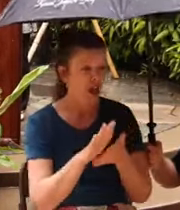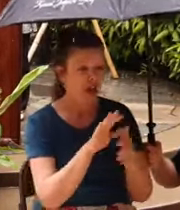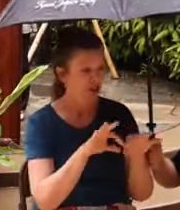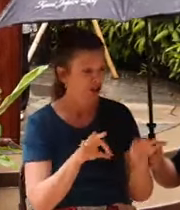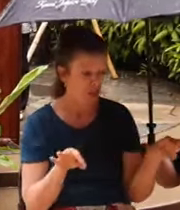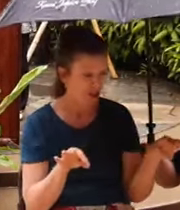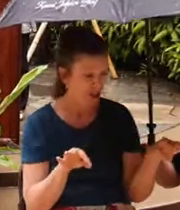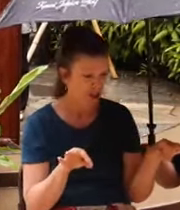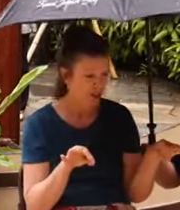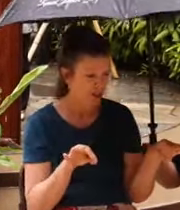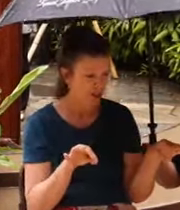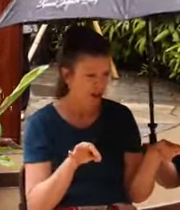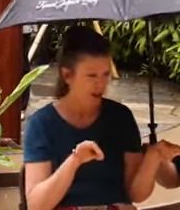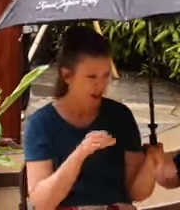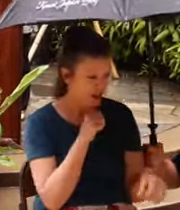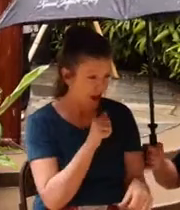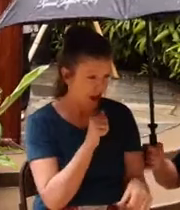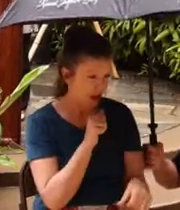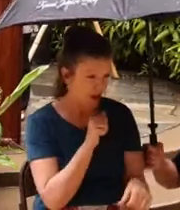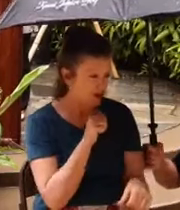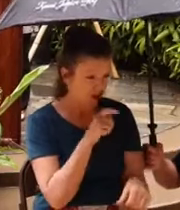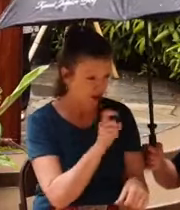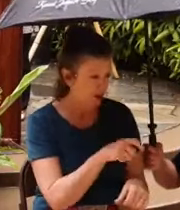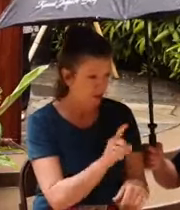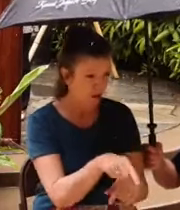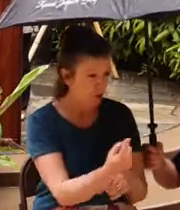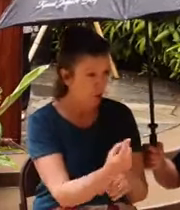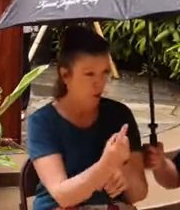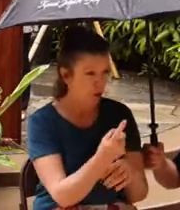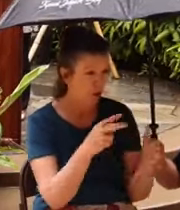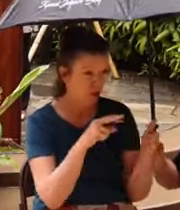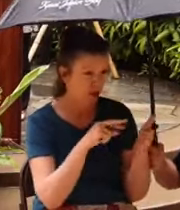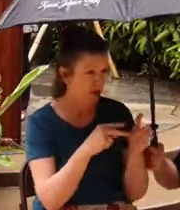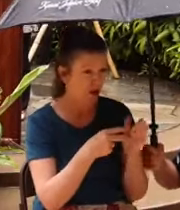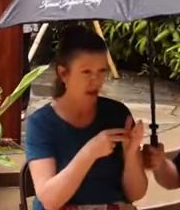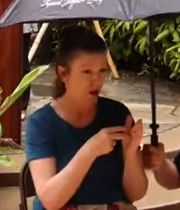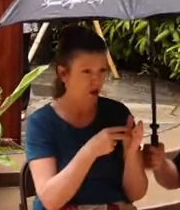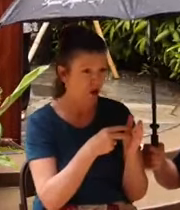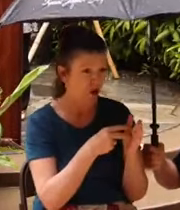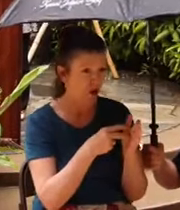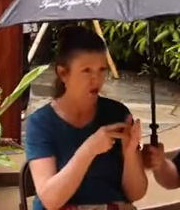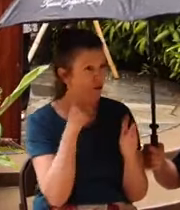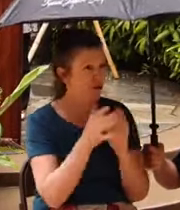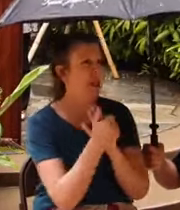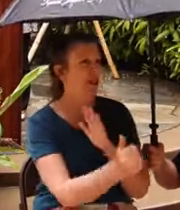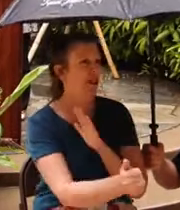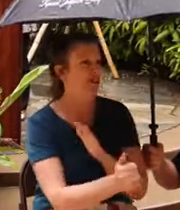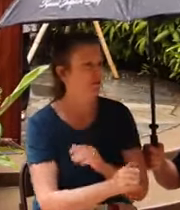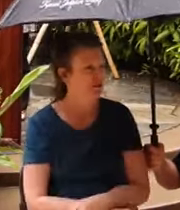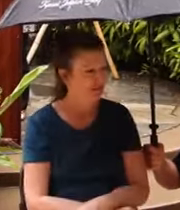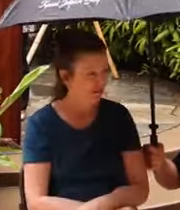not and should not be the sole indicator of talent.